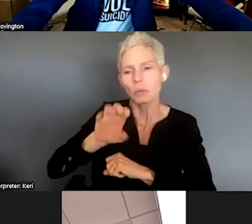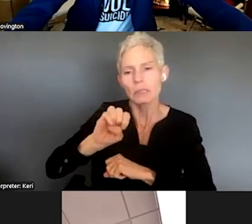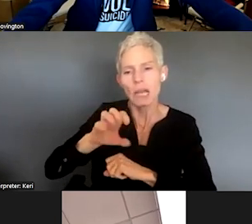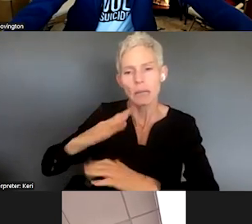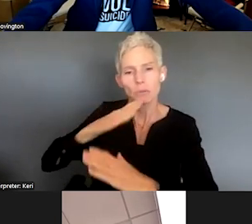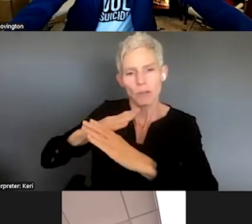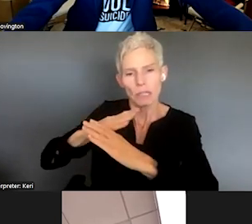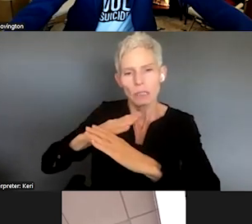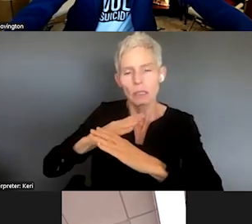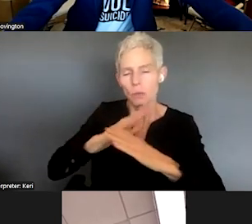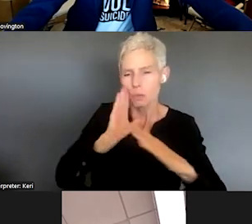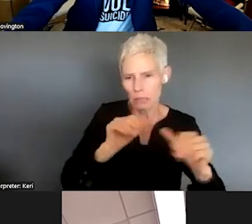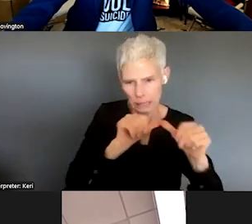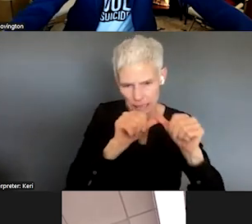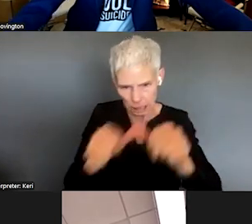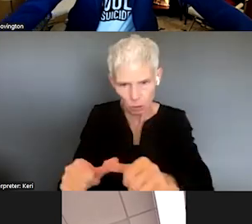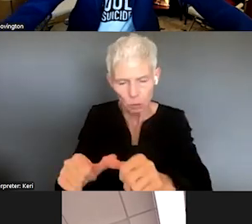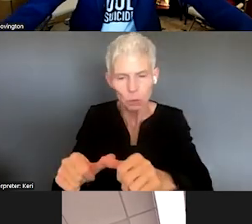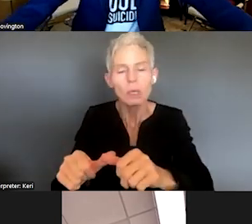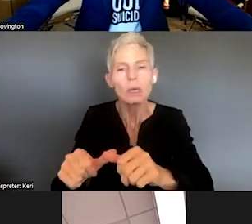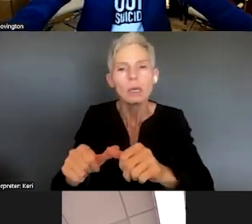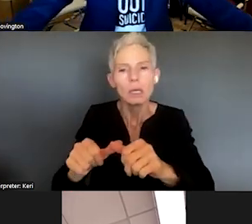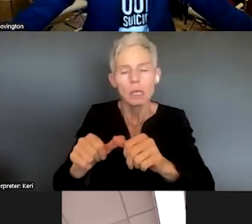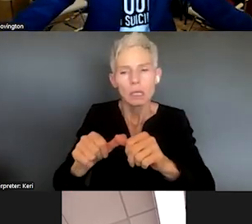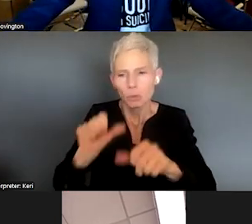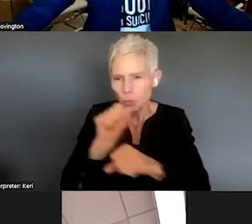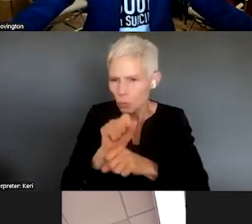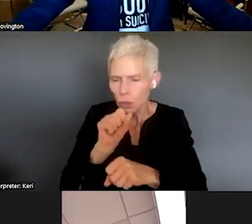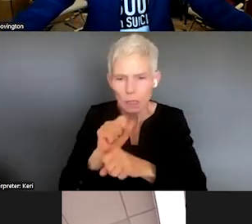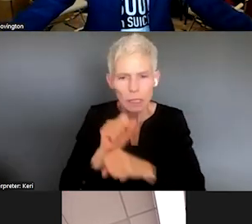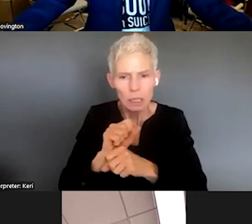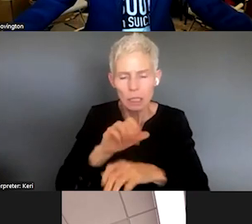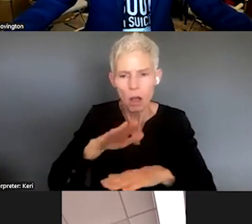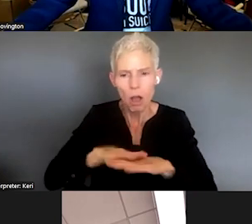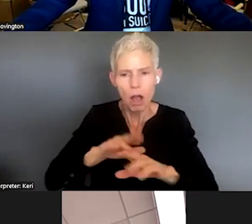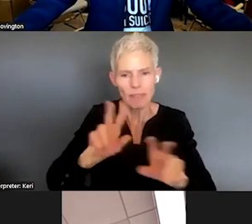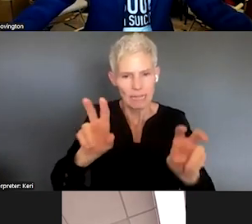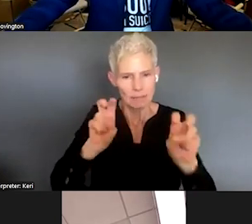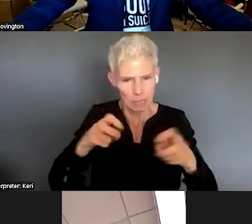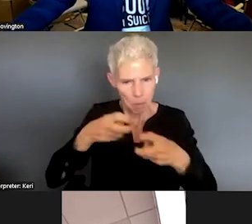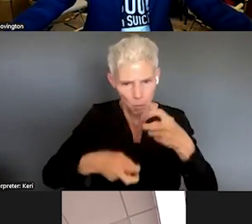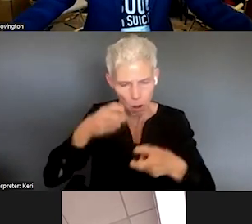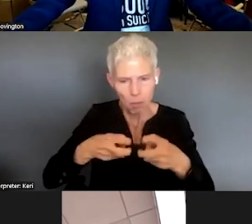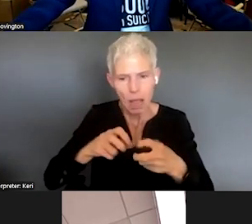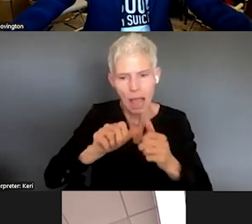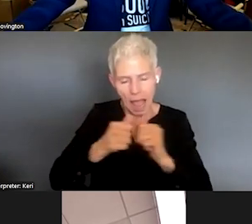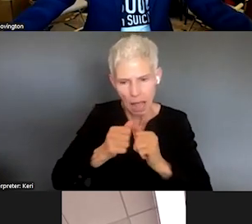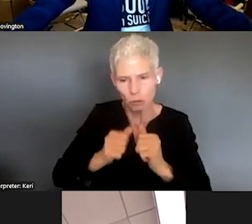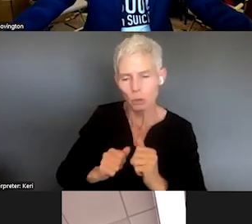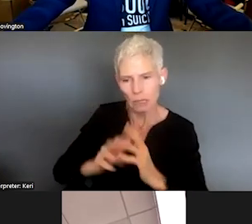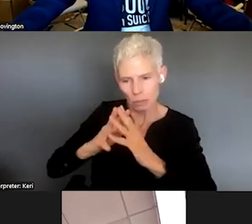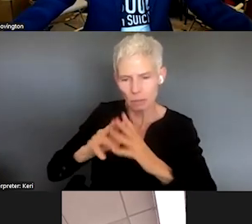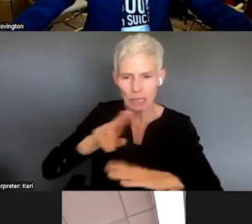is continuing to work on the issue of implementation of the national strategy